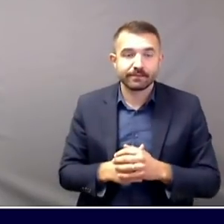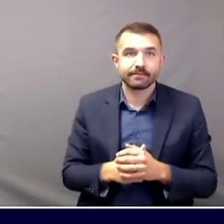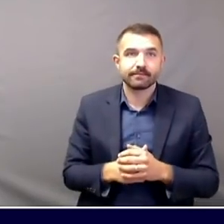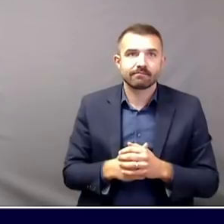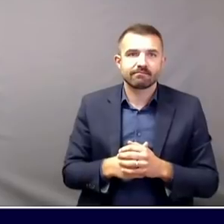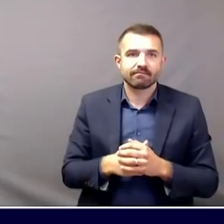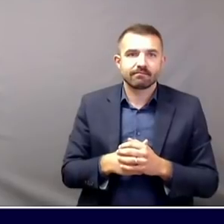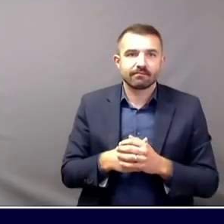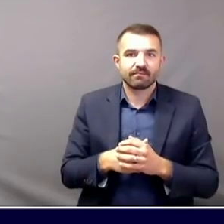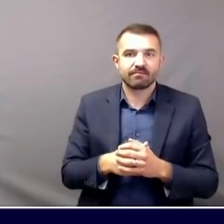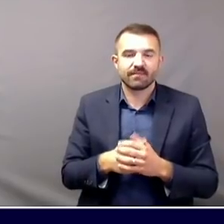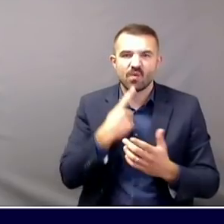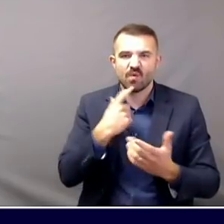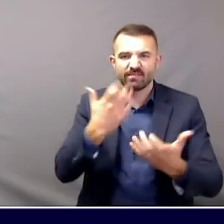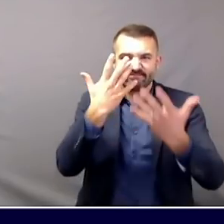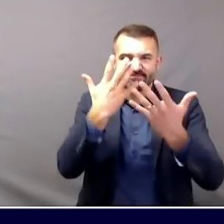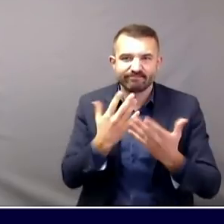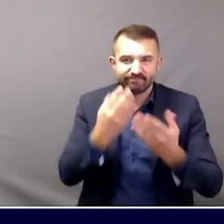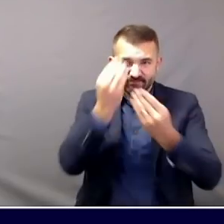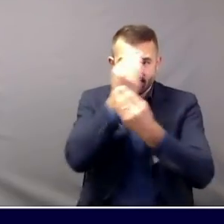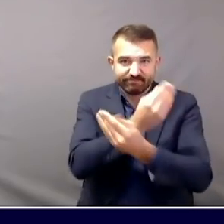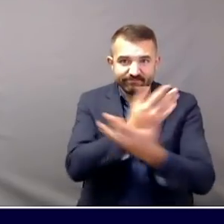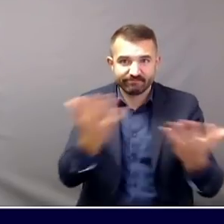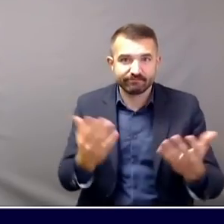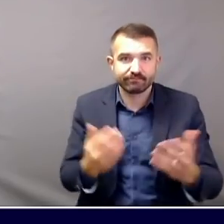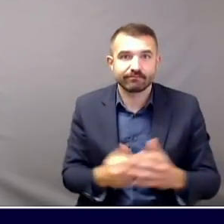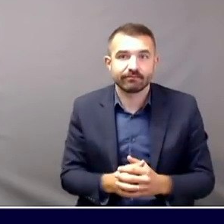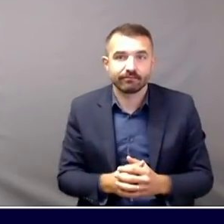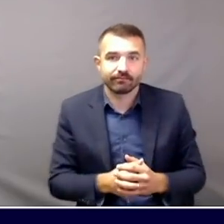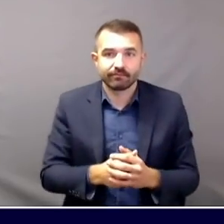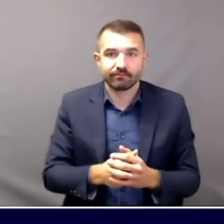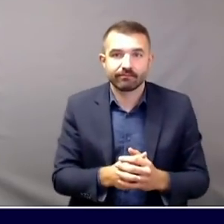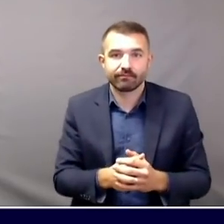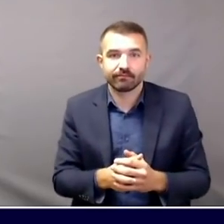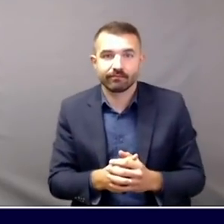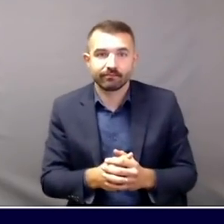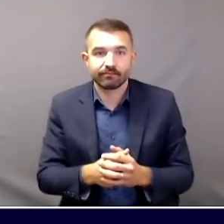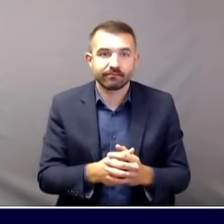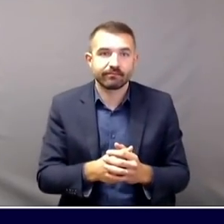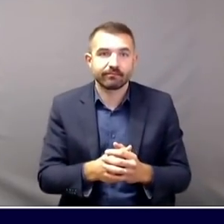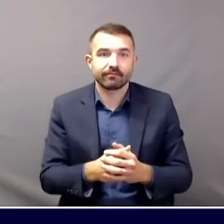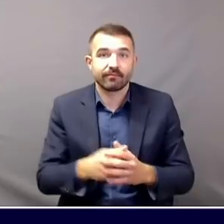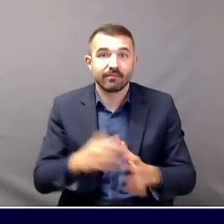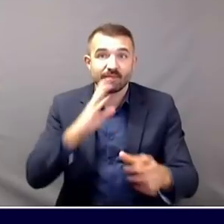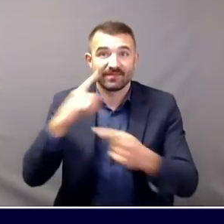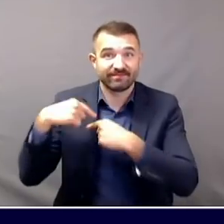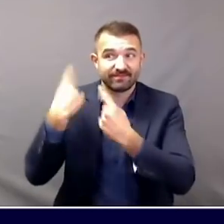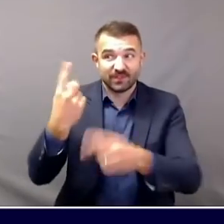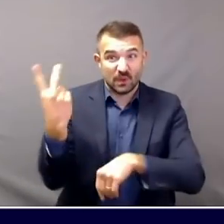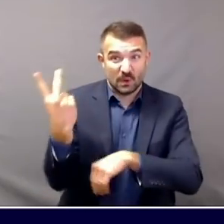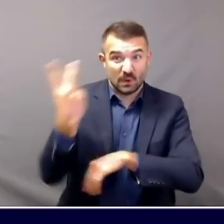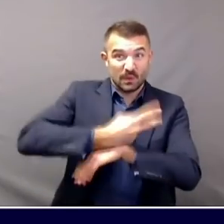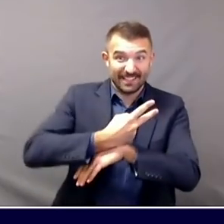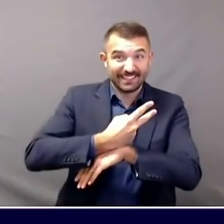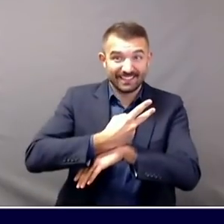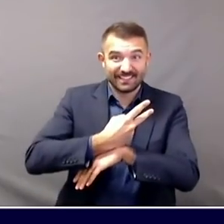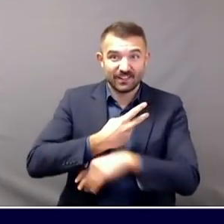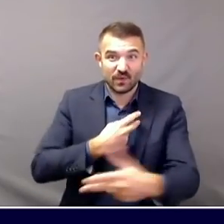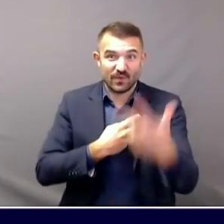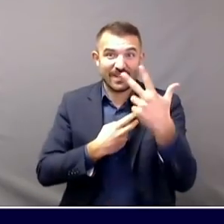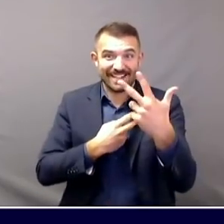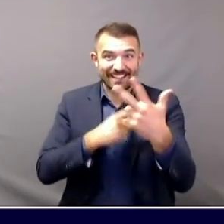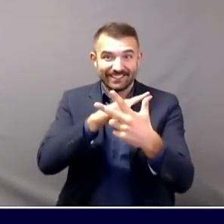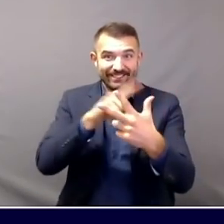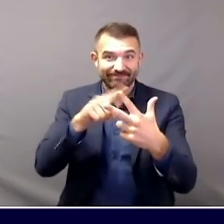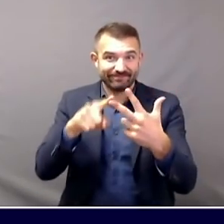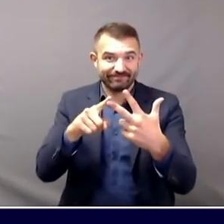notes. In the recent 48 hours, Maine CDC has recorded the deaths of 3 additional individuals with